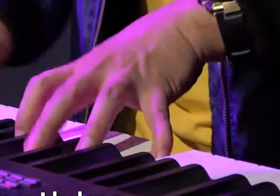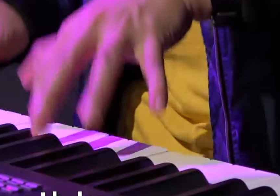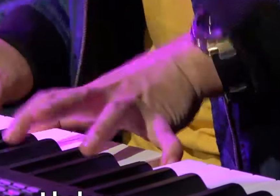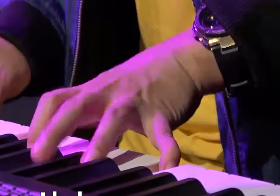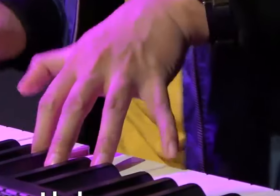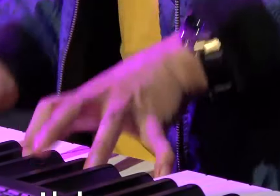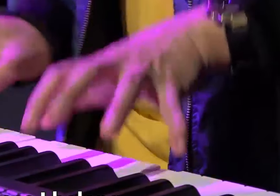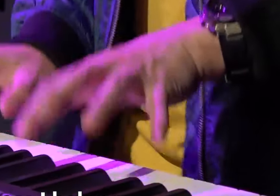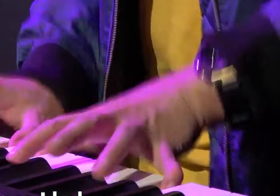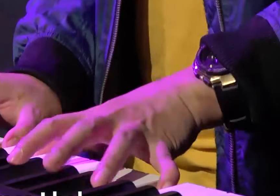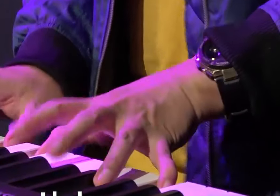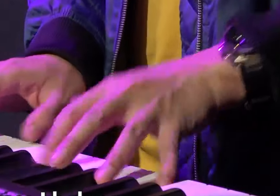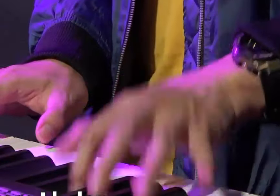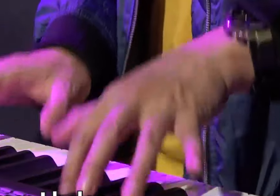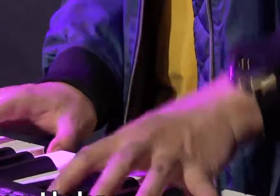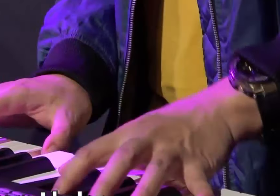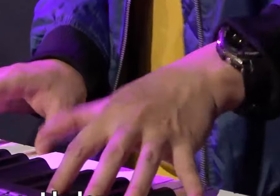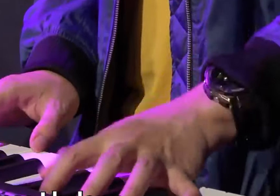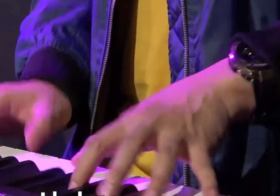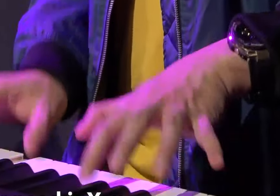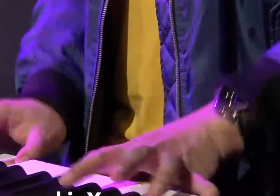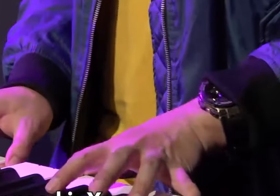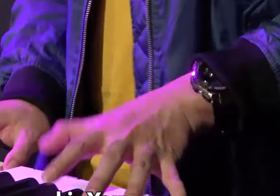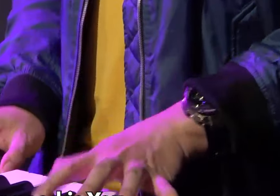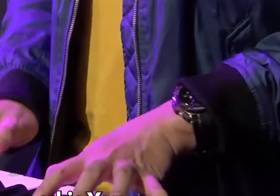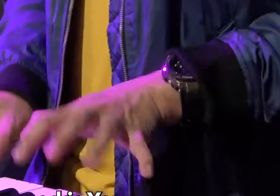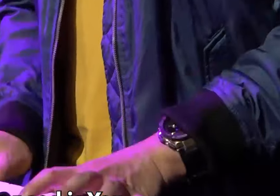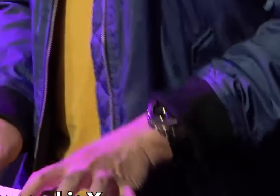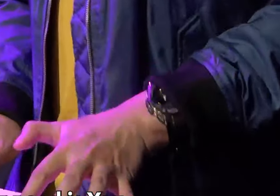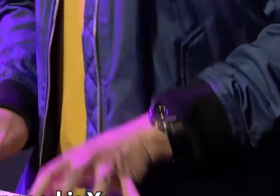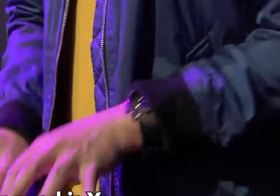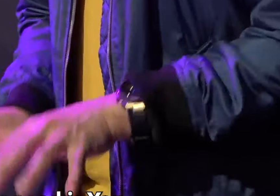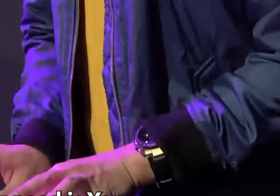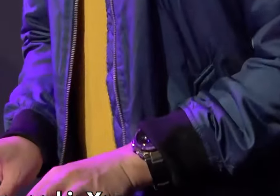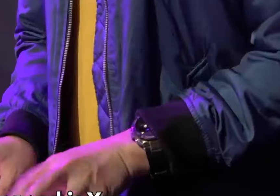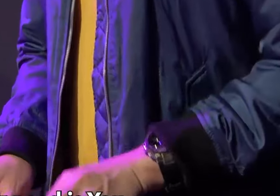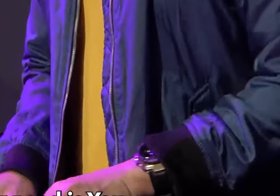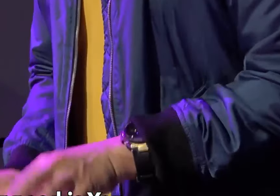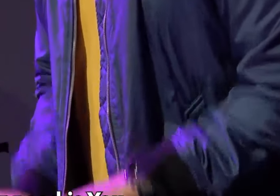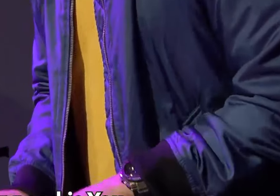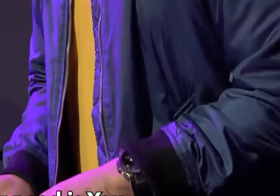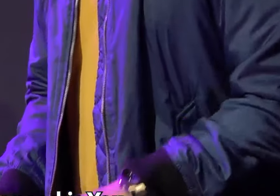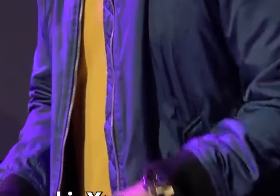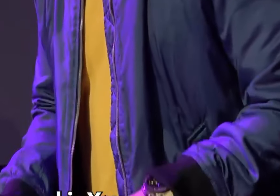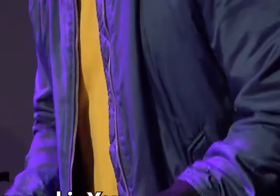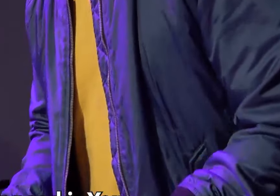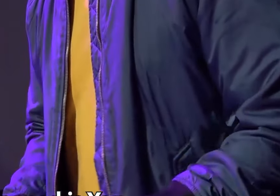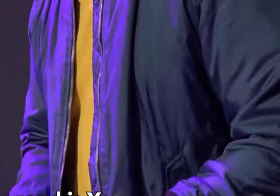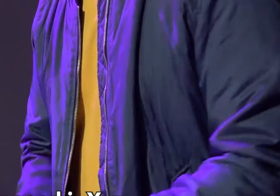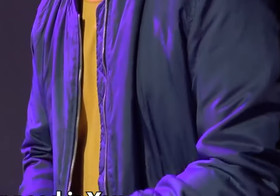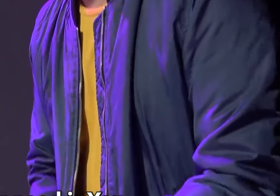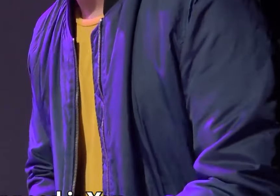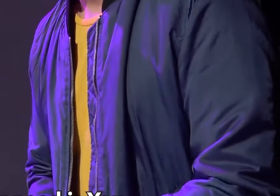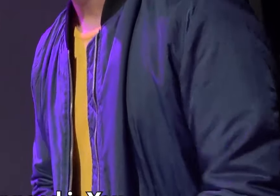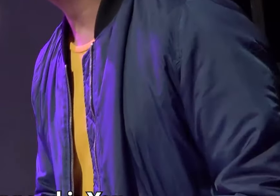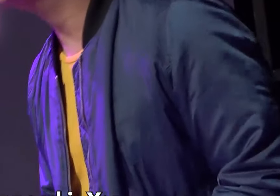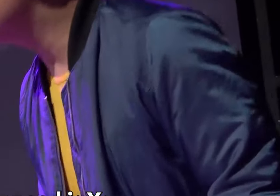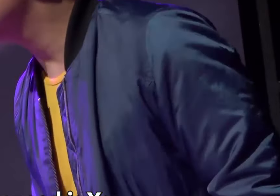in your embrace. I belong, Lord. All I ever